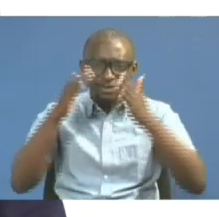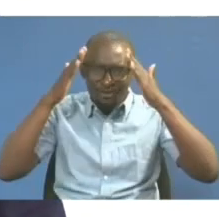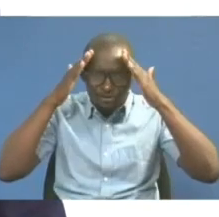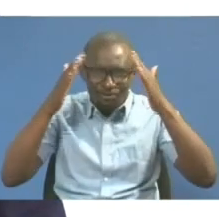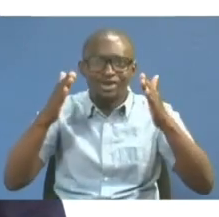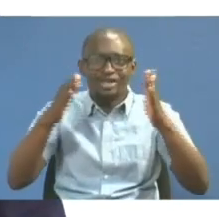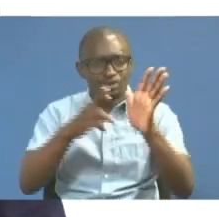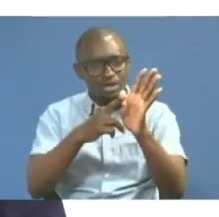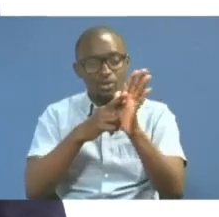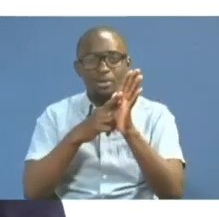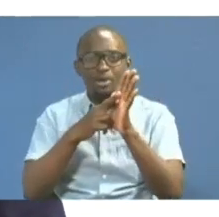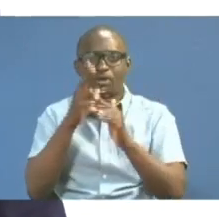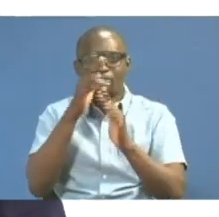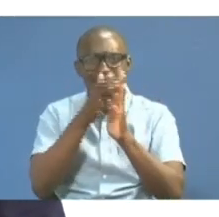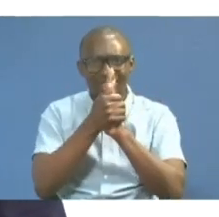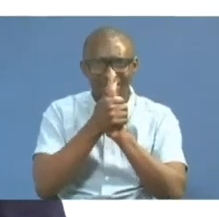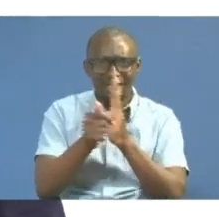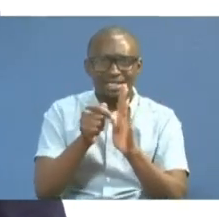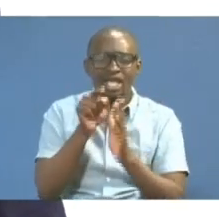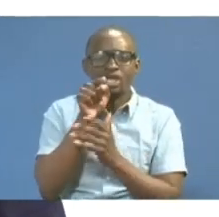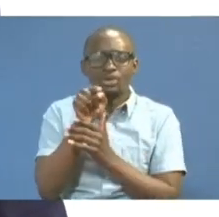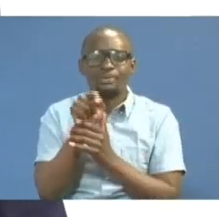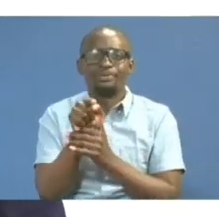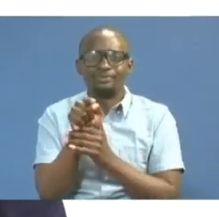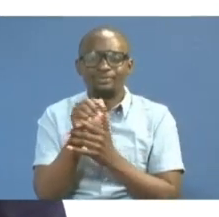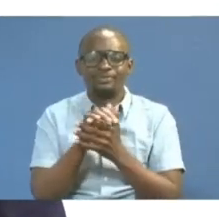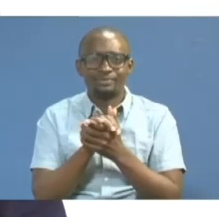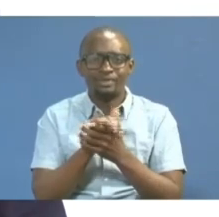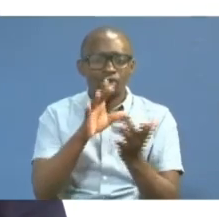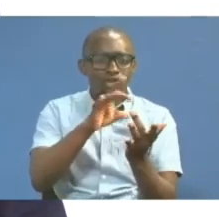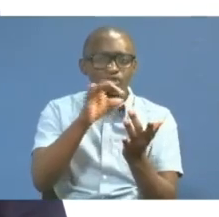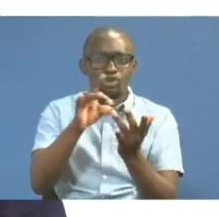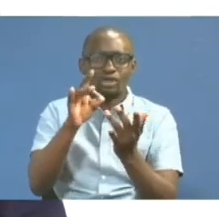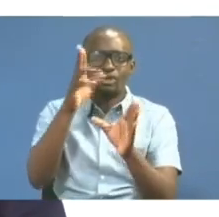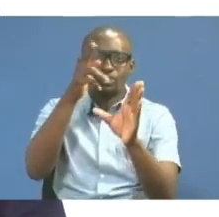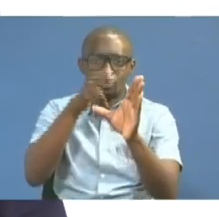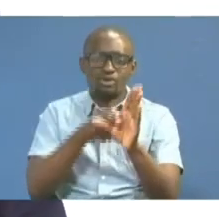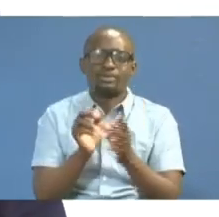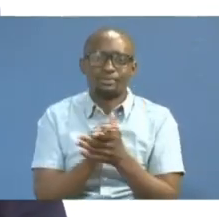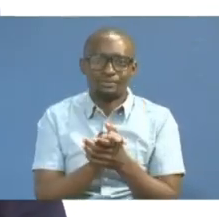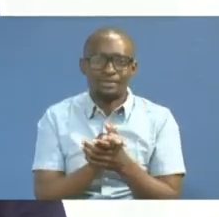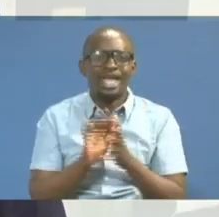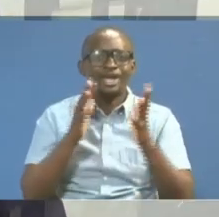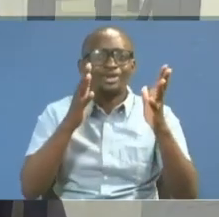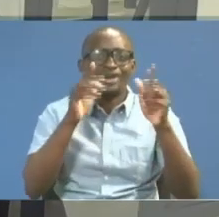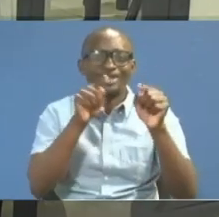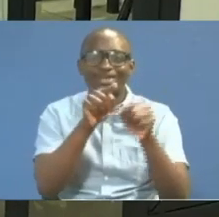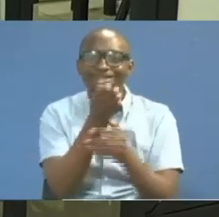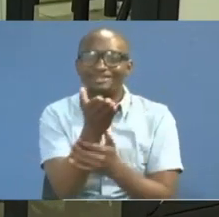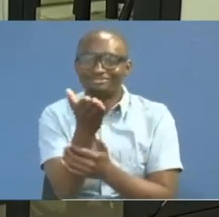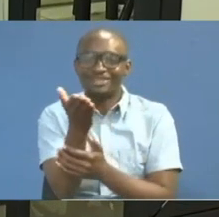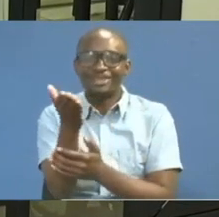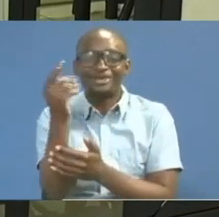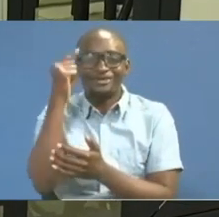attention to the requirements of the professions that you have chosen to join.